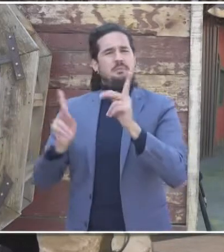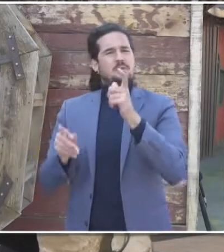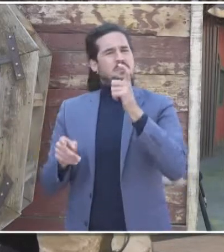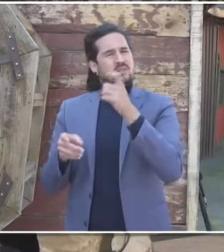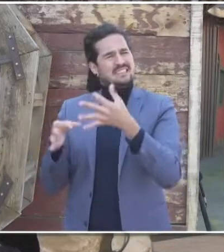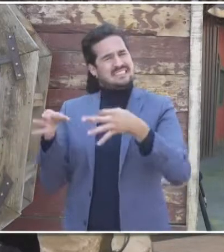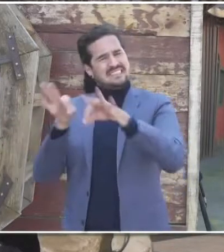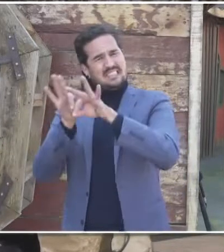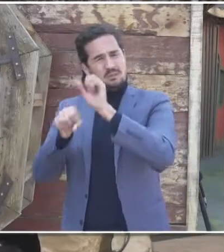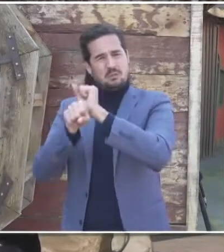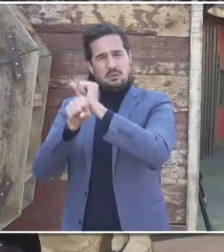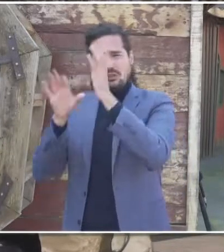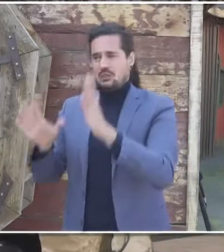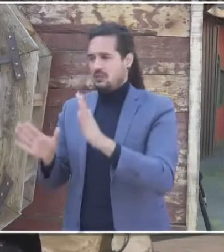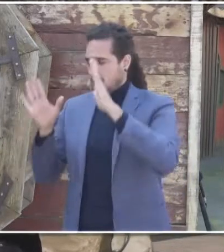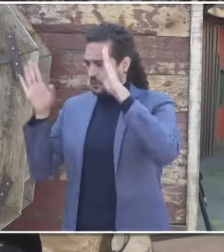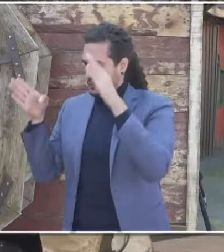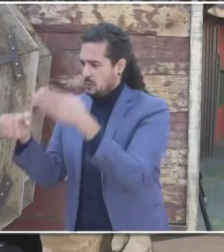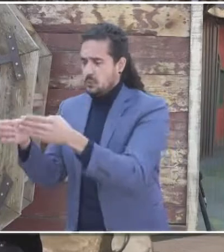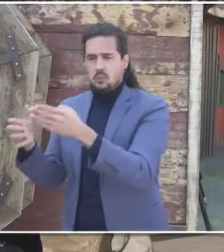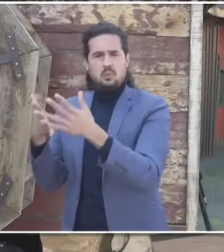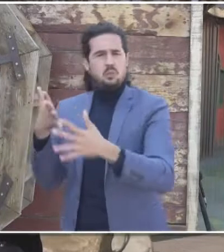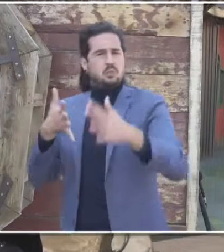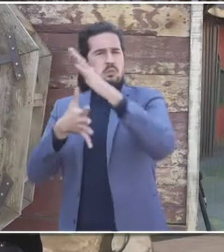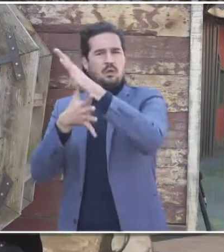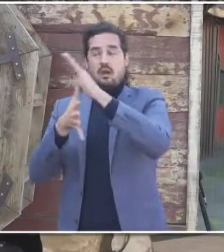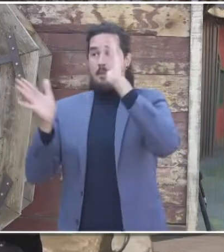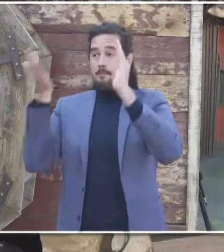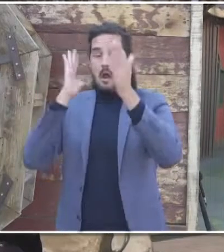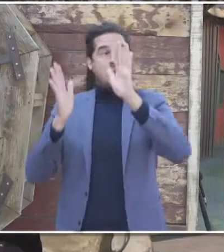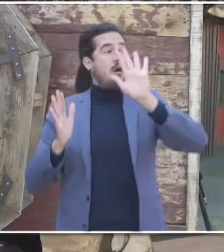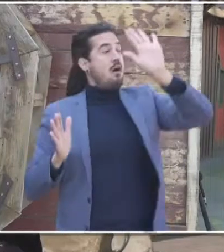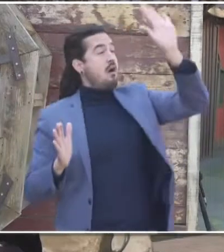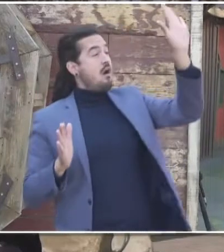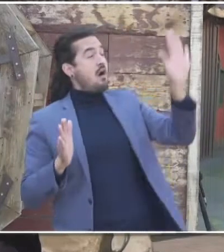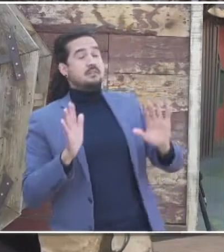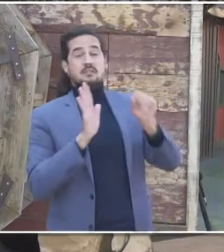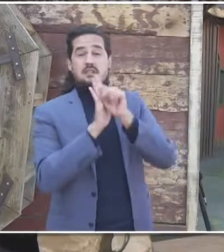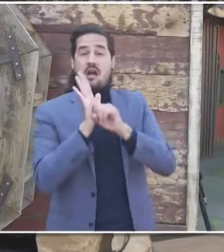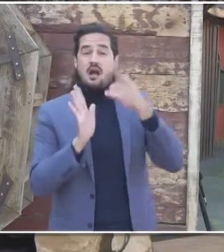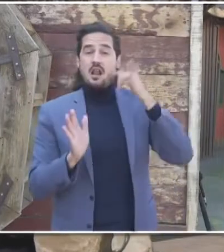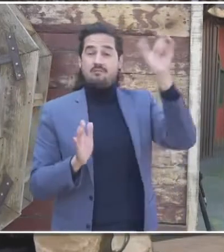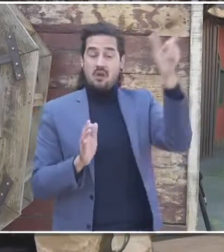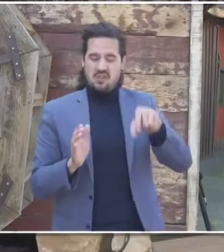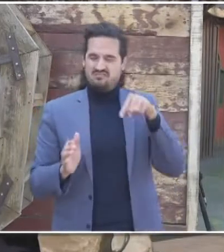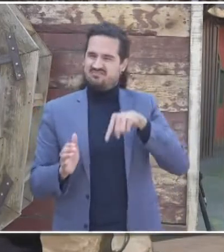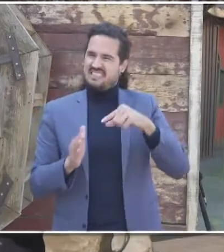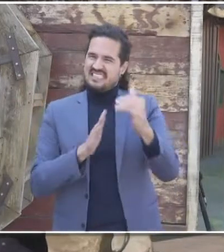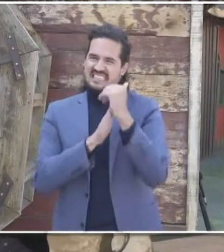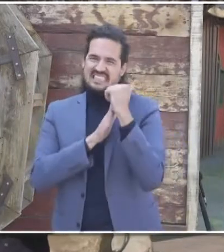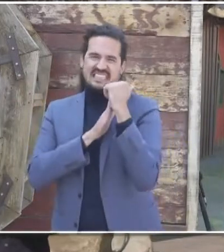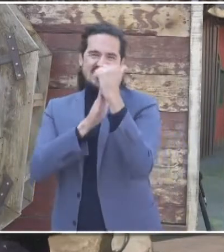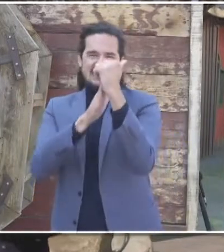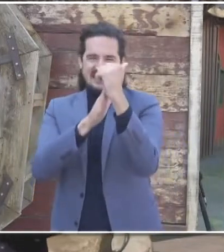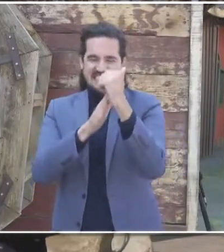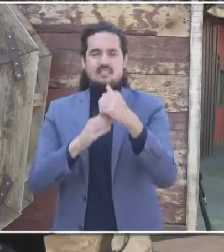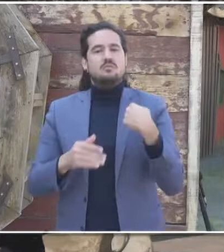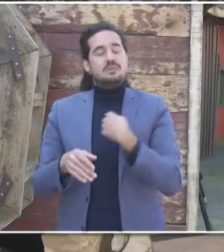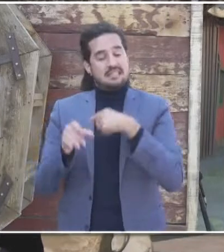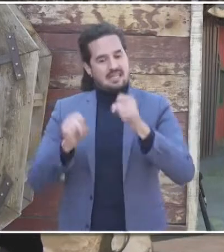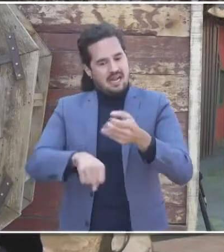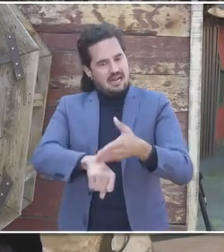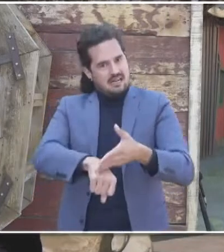the state of California. And Governor, with your help, we can do even more. Next is Mayor Jerry Dyer. Thank you.